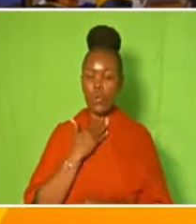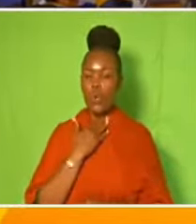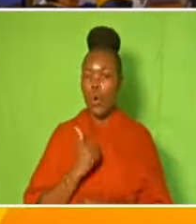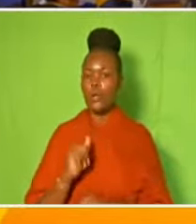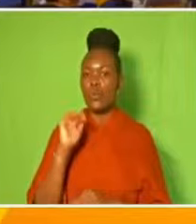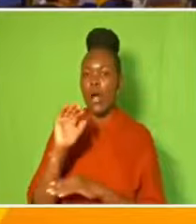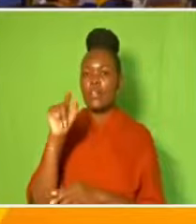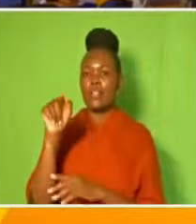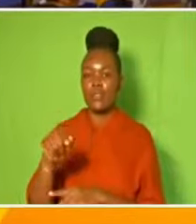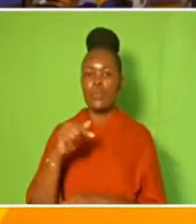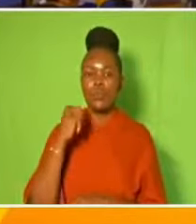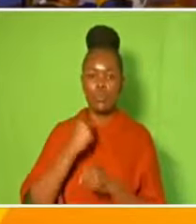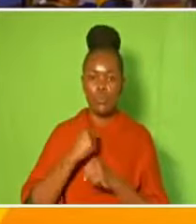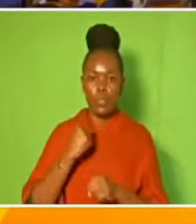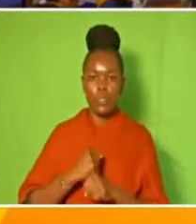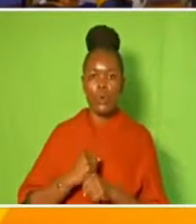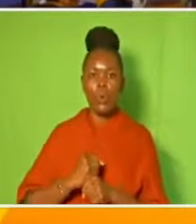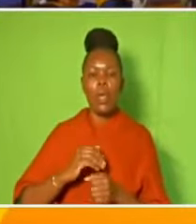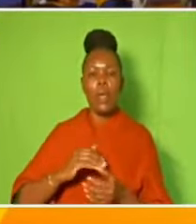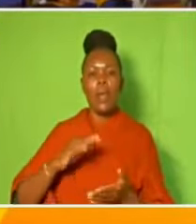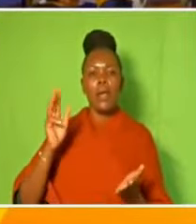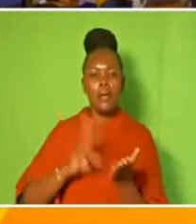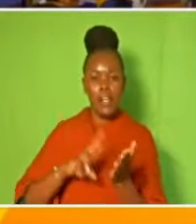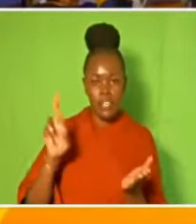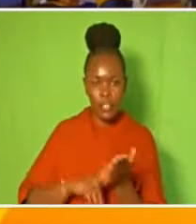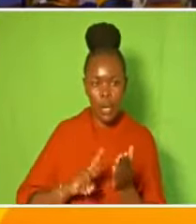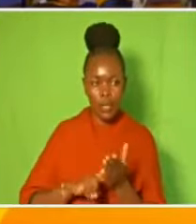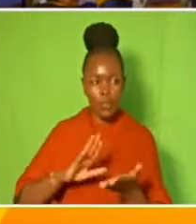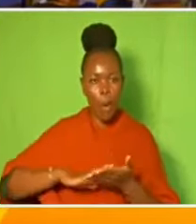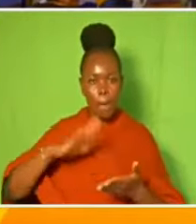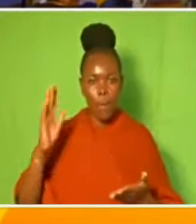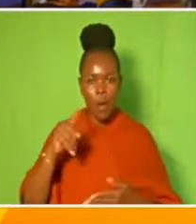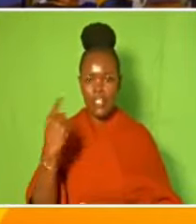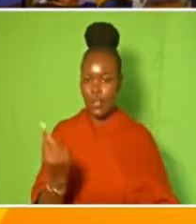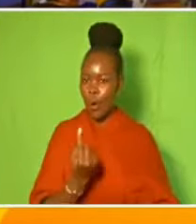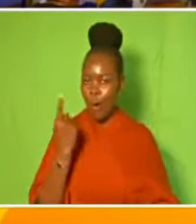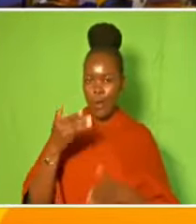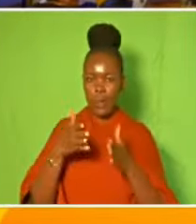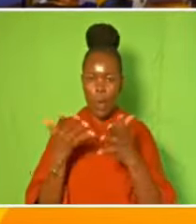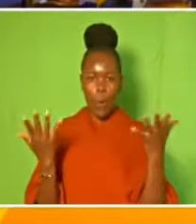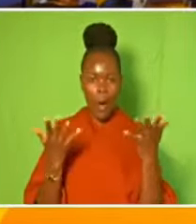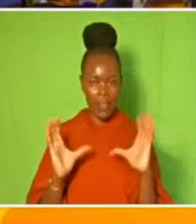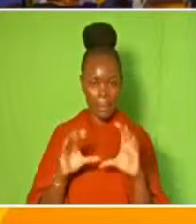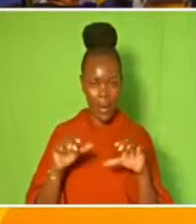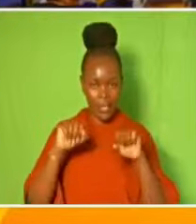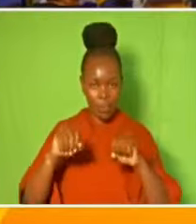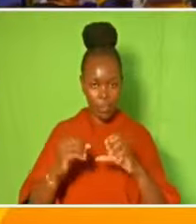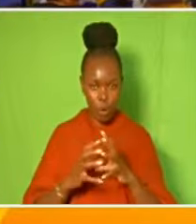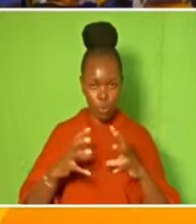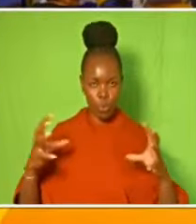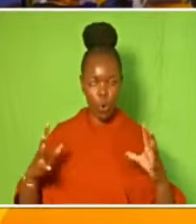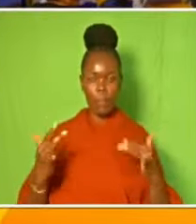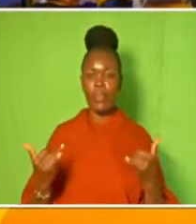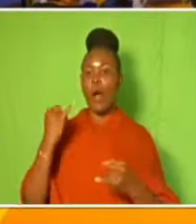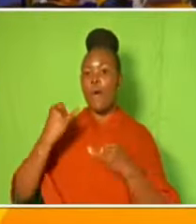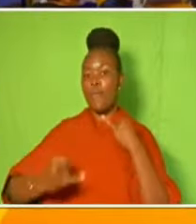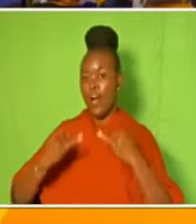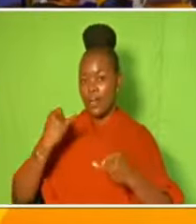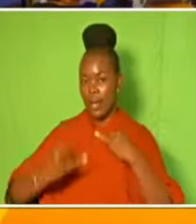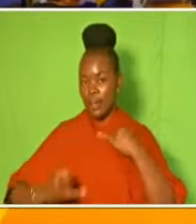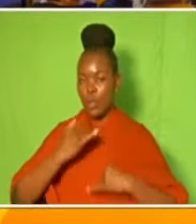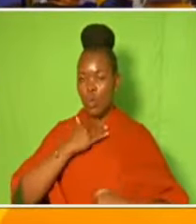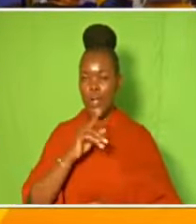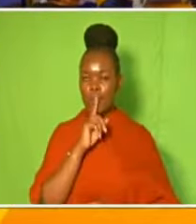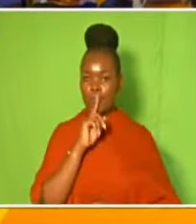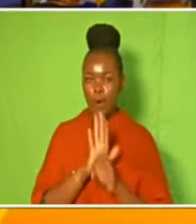you to carry out mass registration. It is the only way the party can grow. And finally, we want to